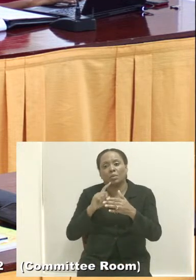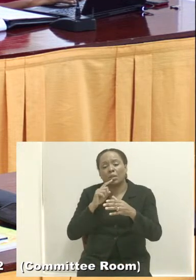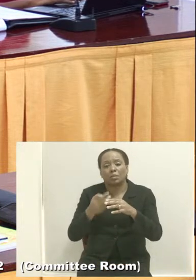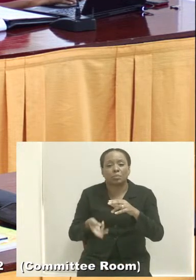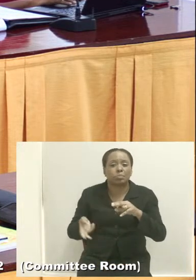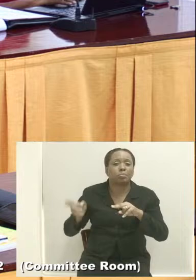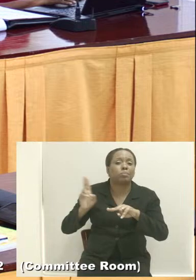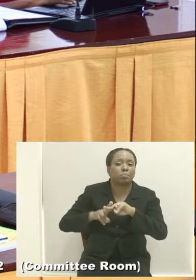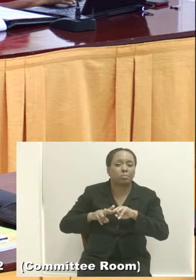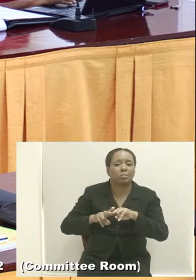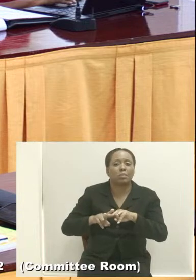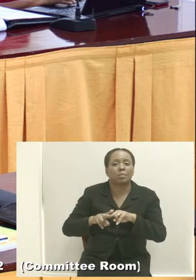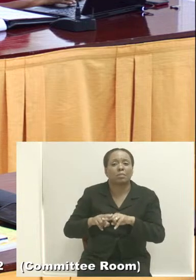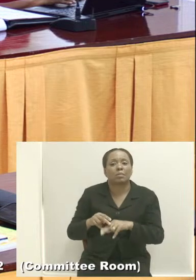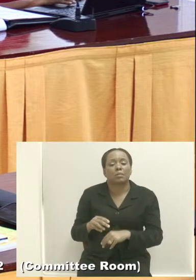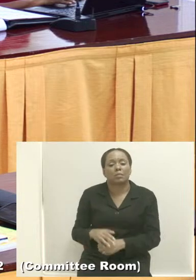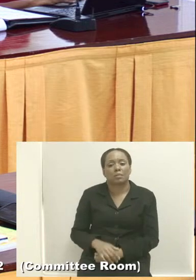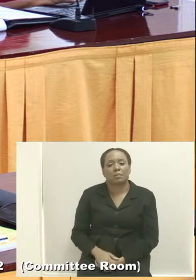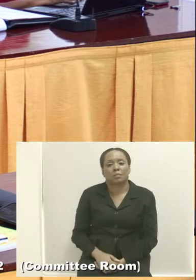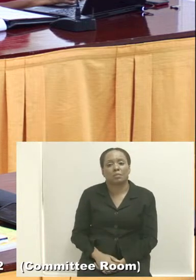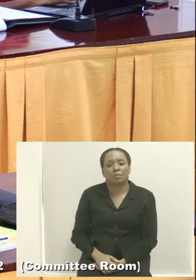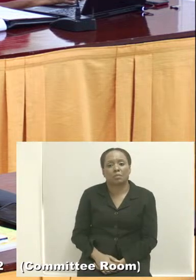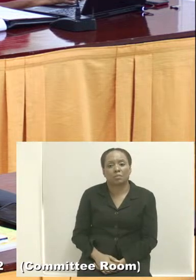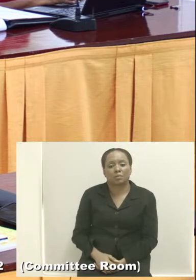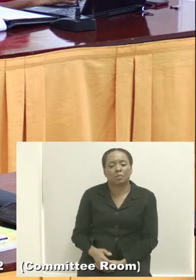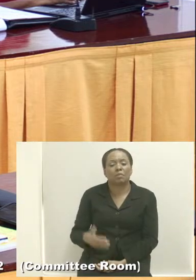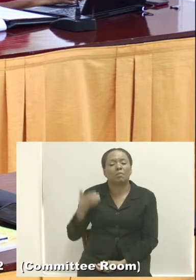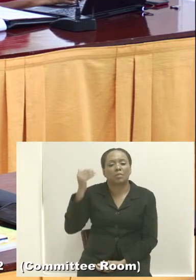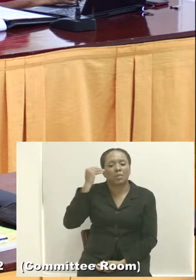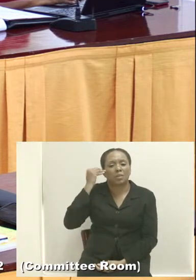pump, government's